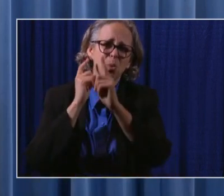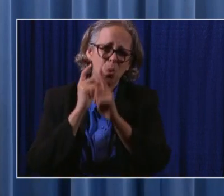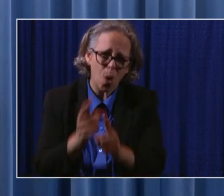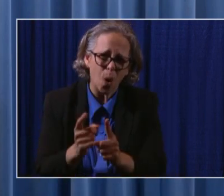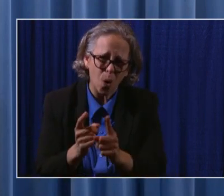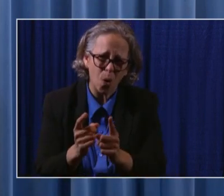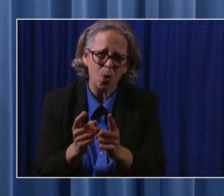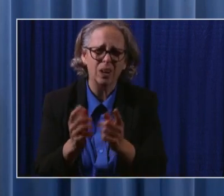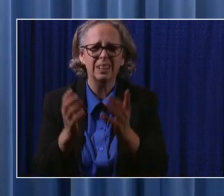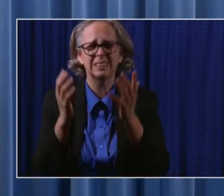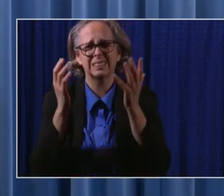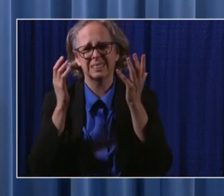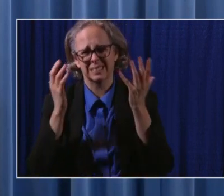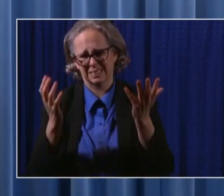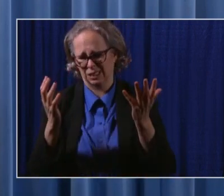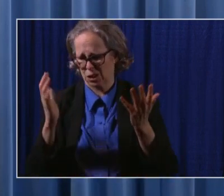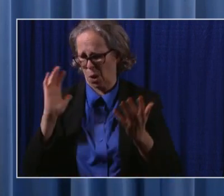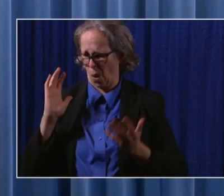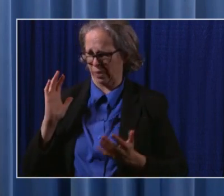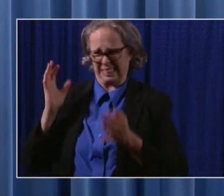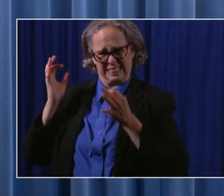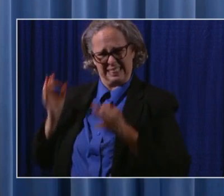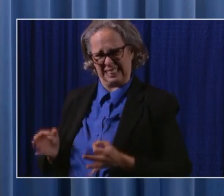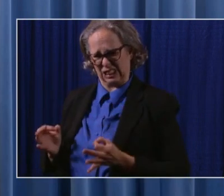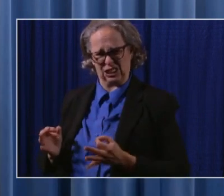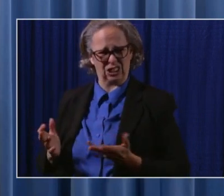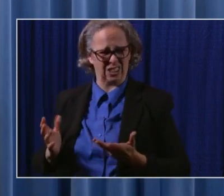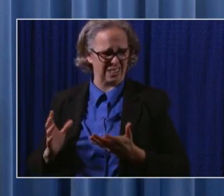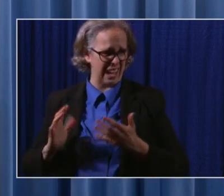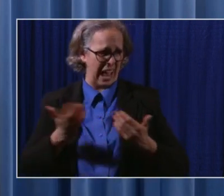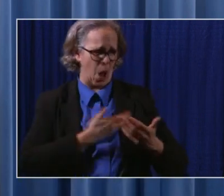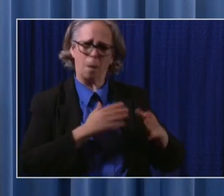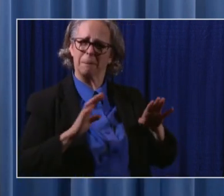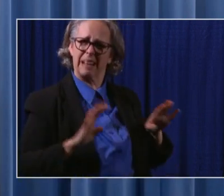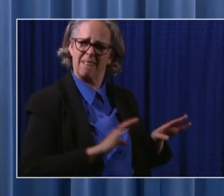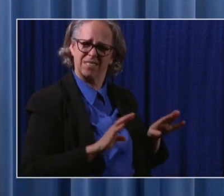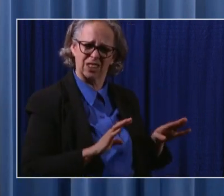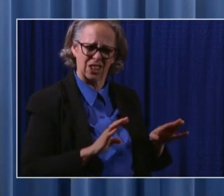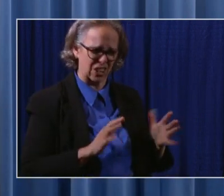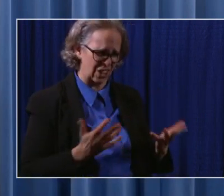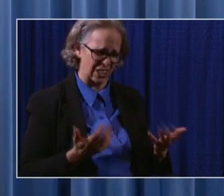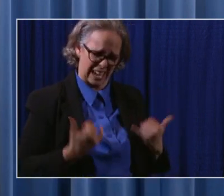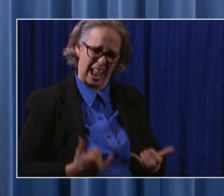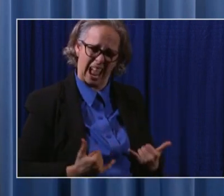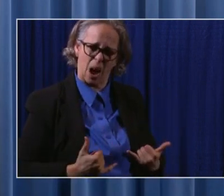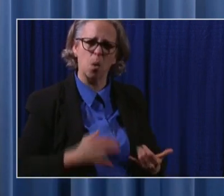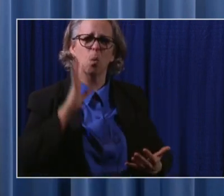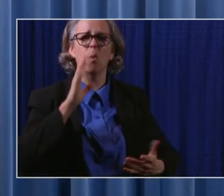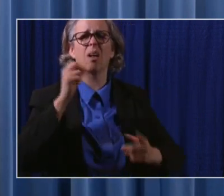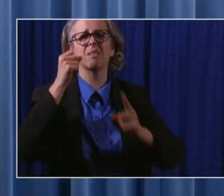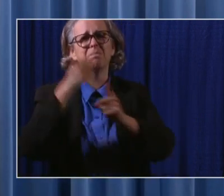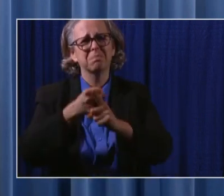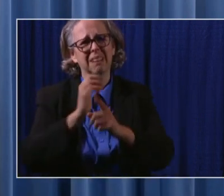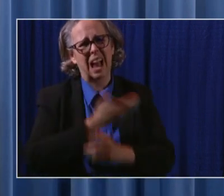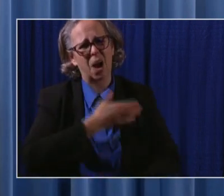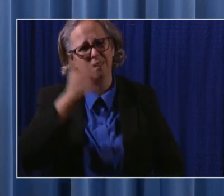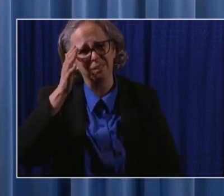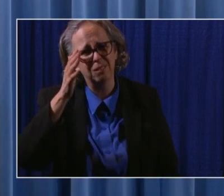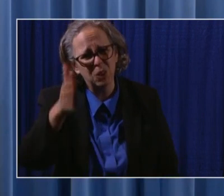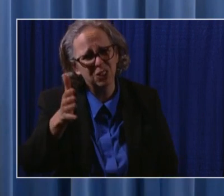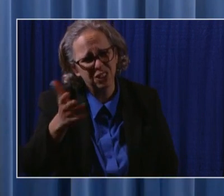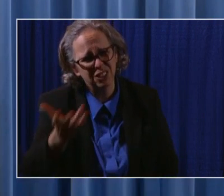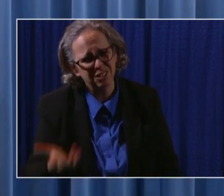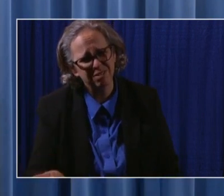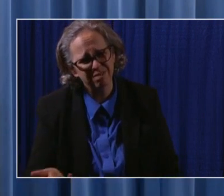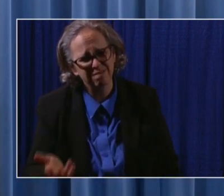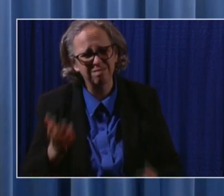and everything we do is really going to determine what happens as we move forward. It's going to